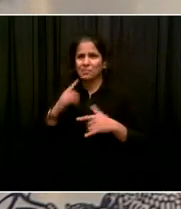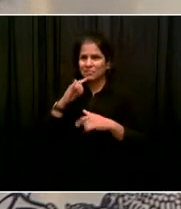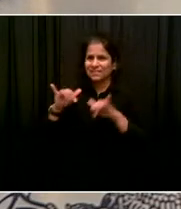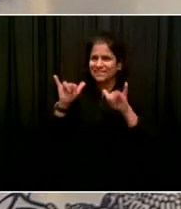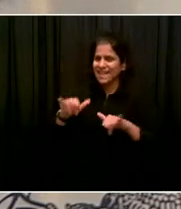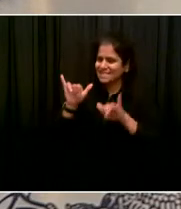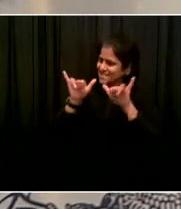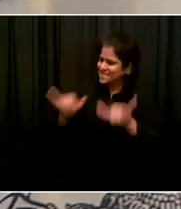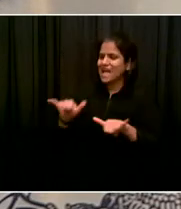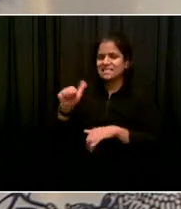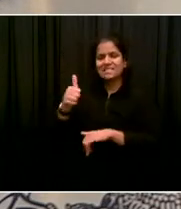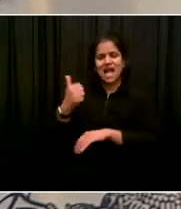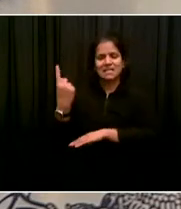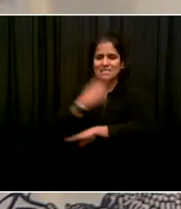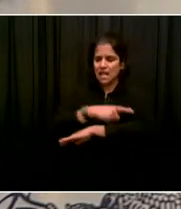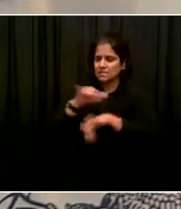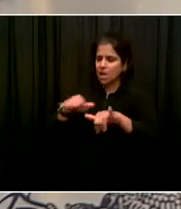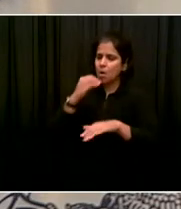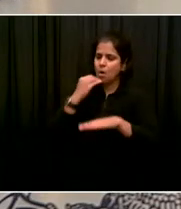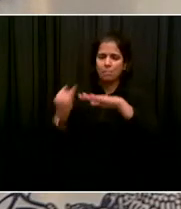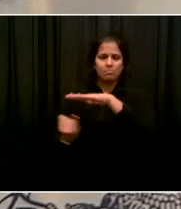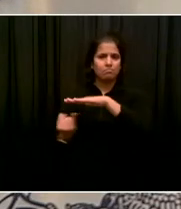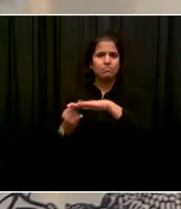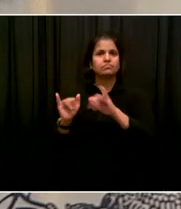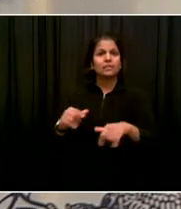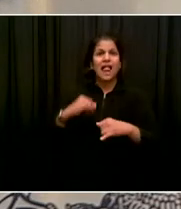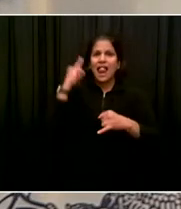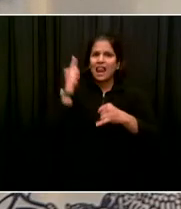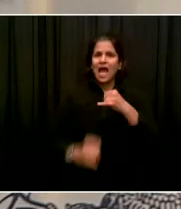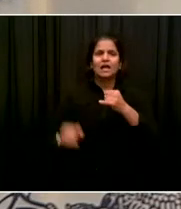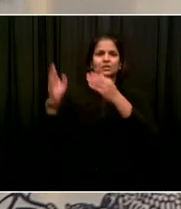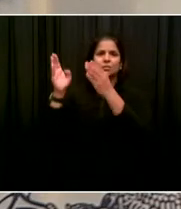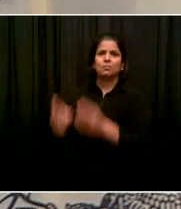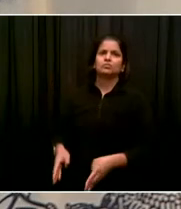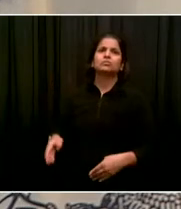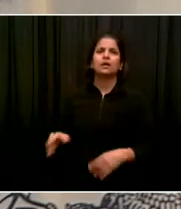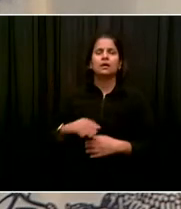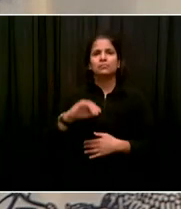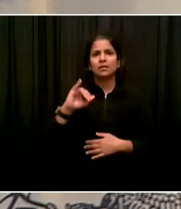today goes to Juliet Papa from 1010 Winds.